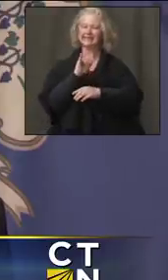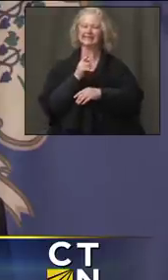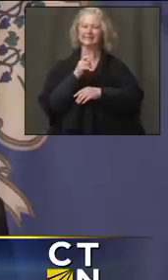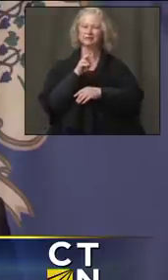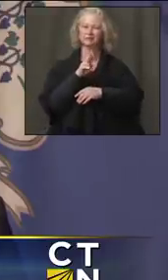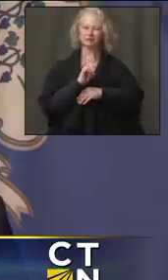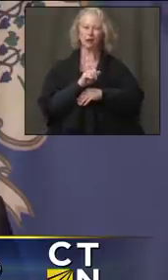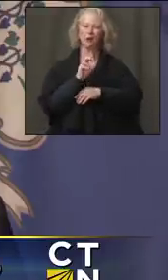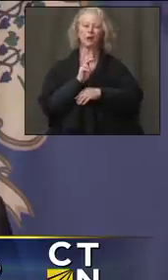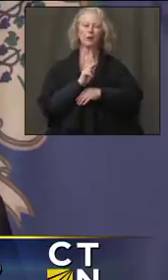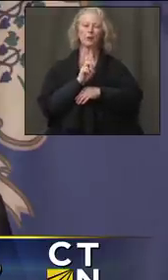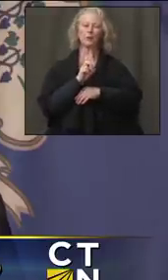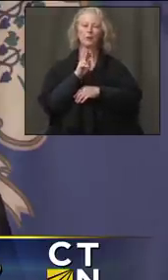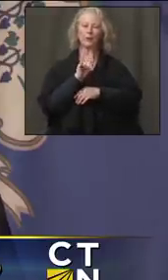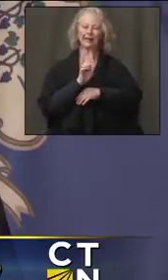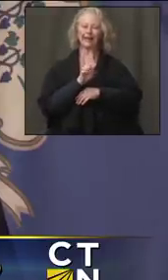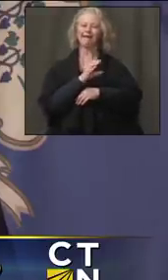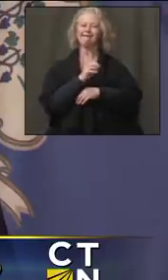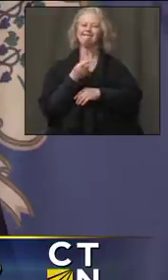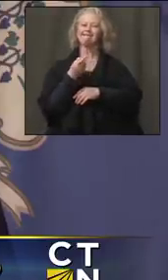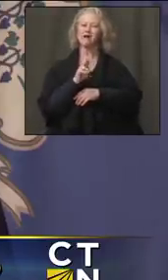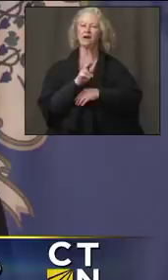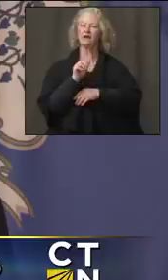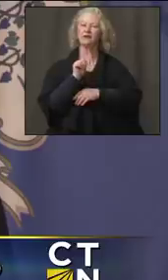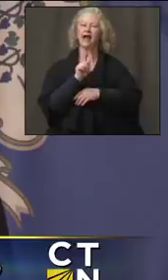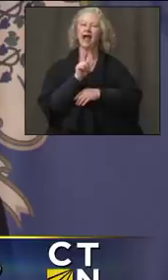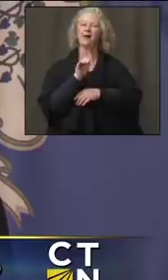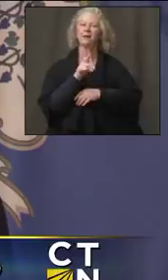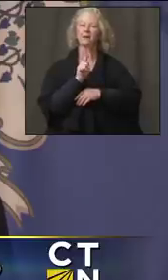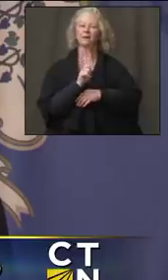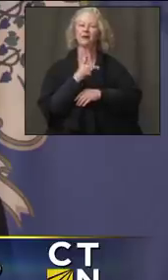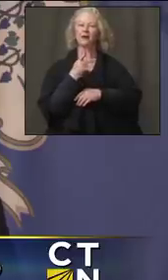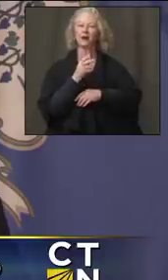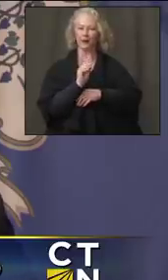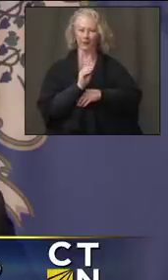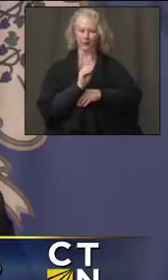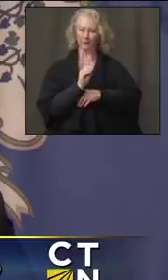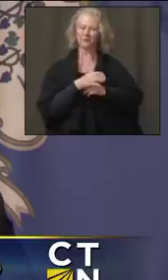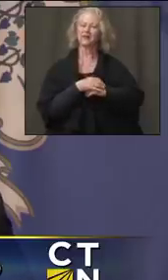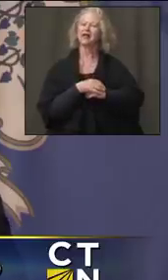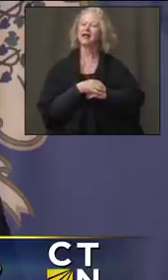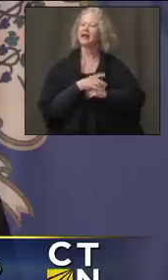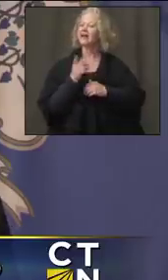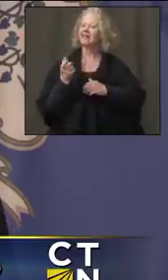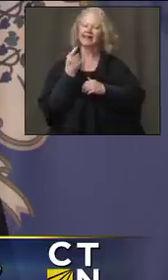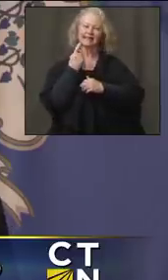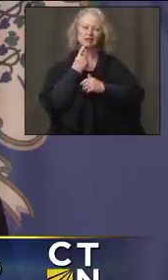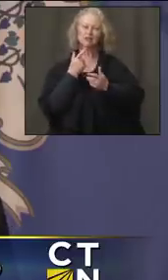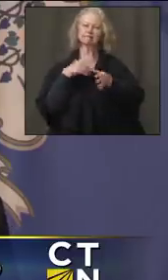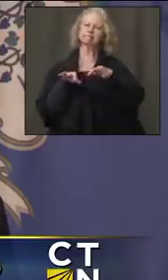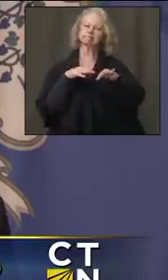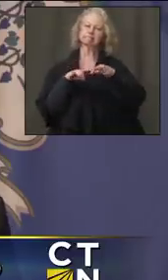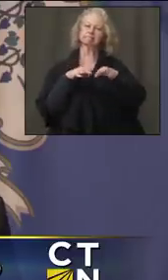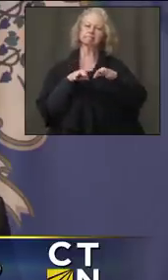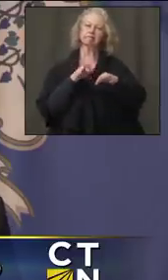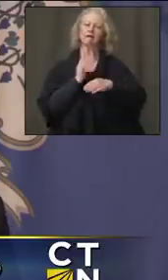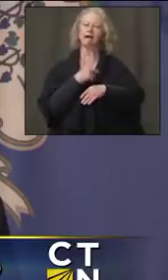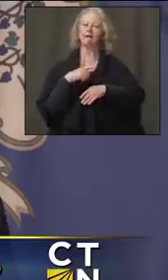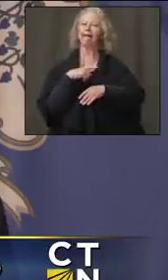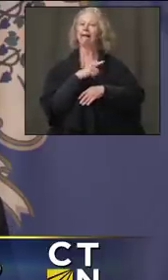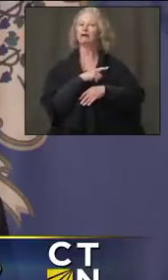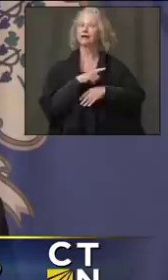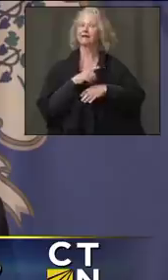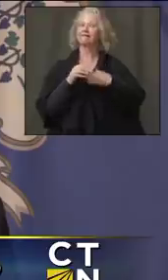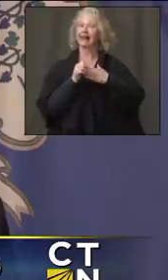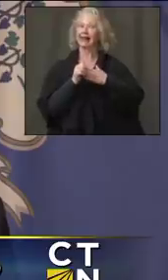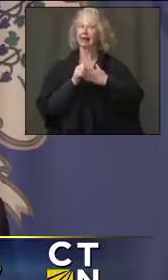Albert Coe. They've just spent a fair amount of time briefing our legislative leaders, and now they're back ready to take